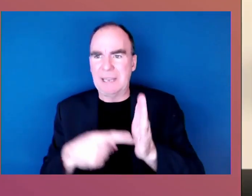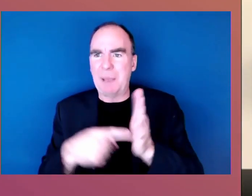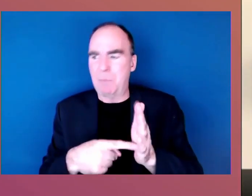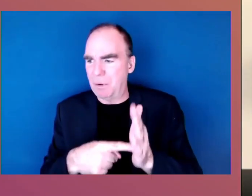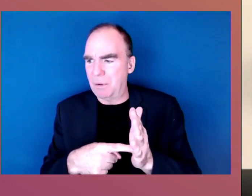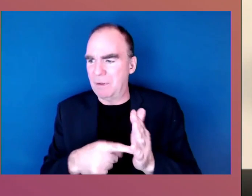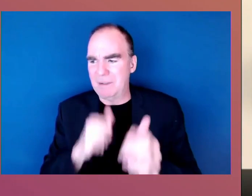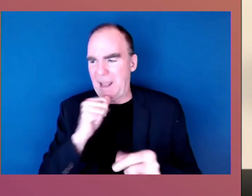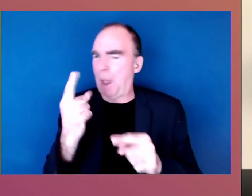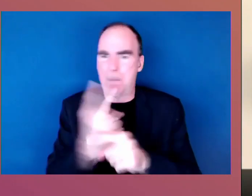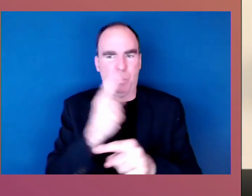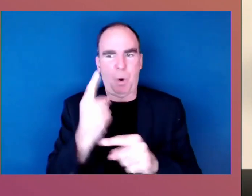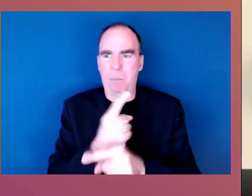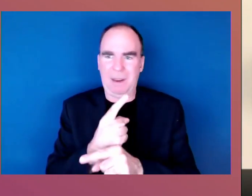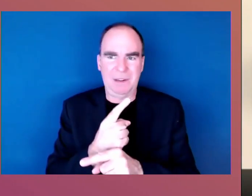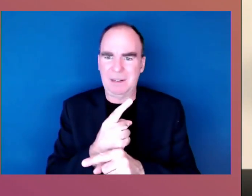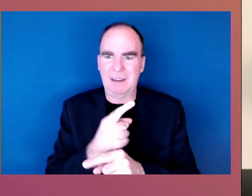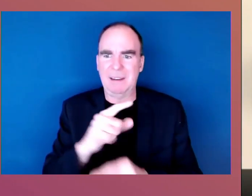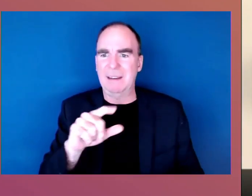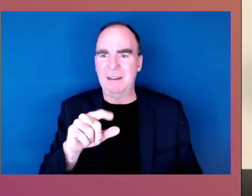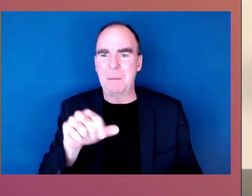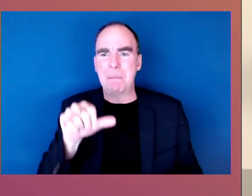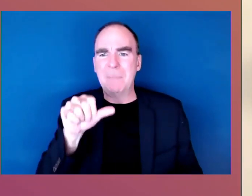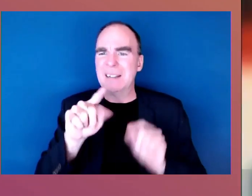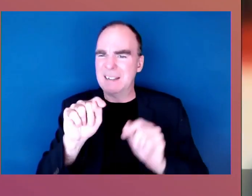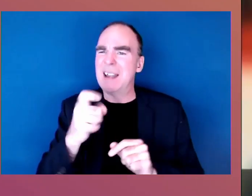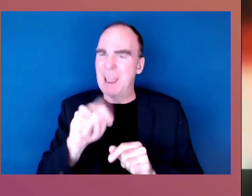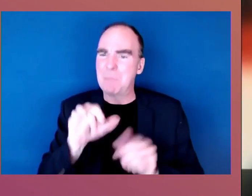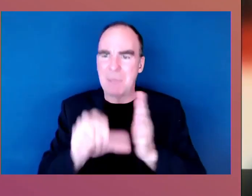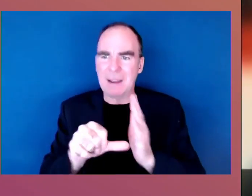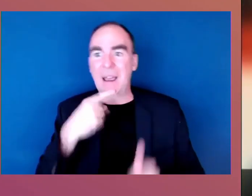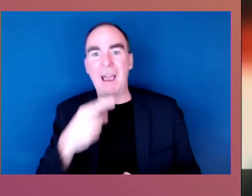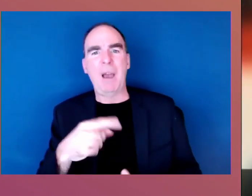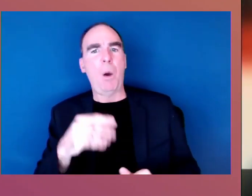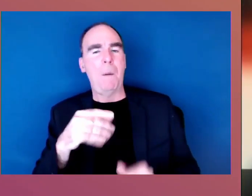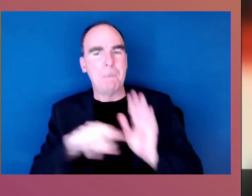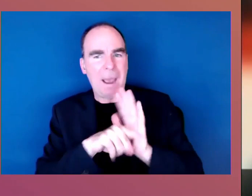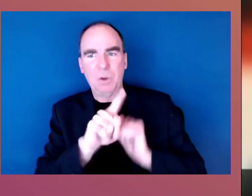Minus active 20 by 20 dimmed button. Home sign up button.